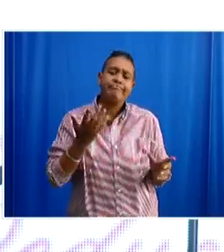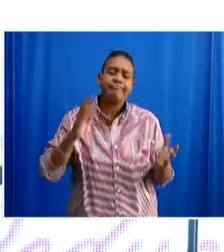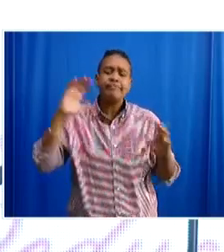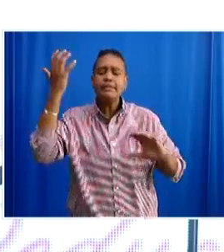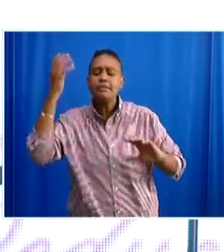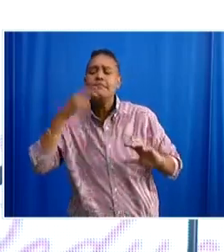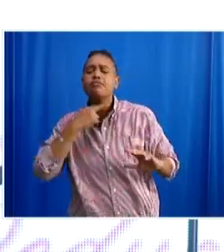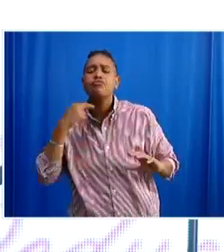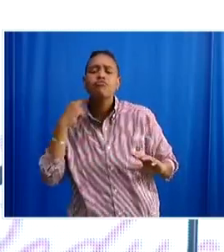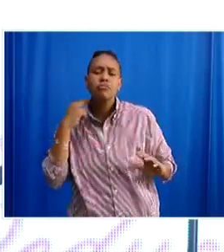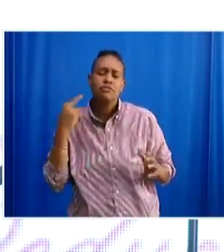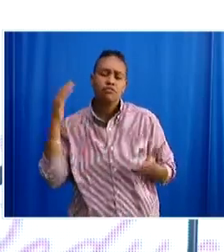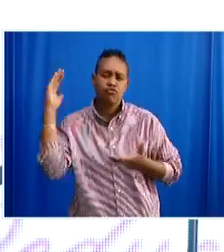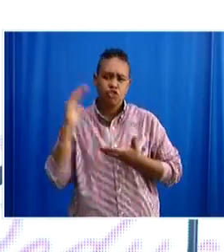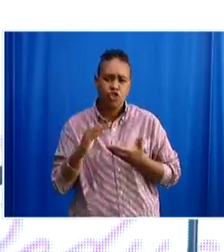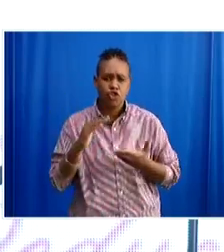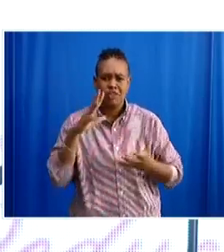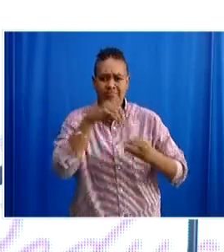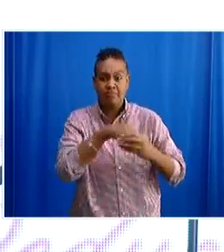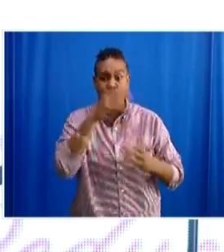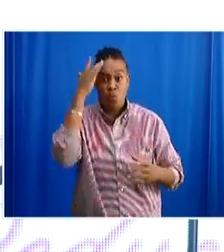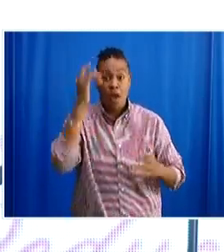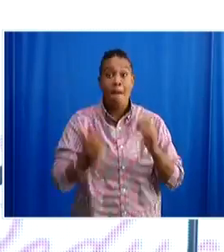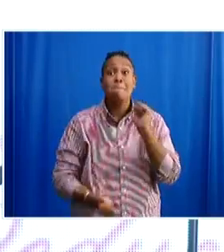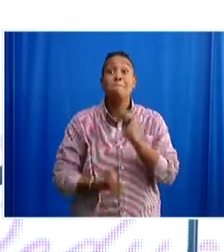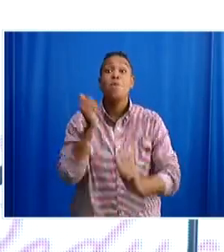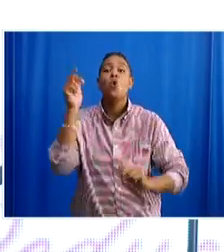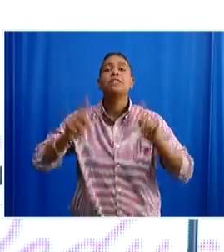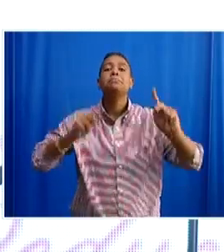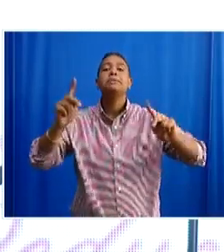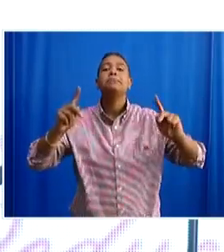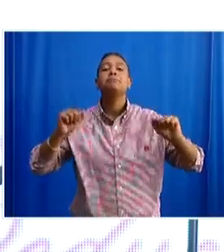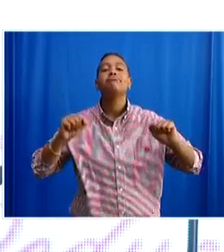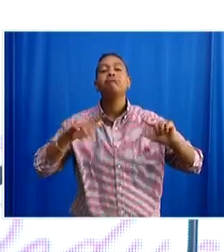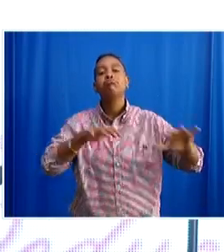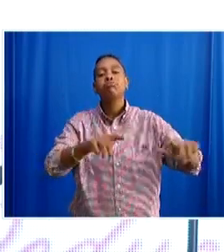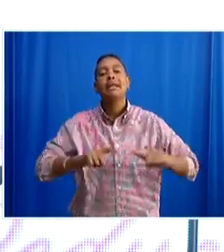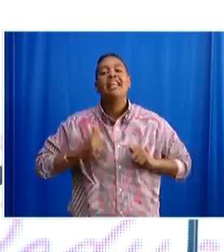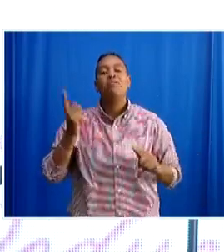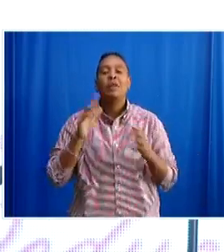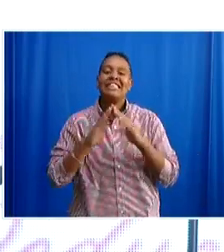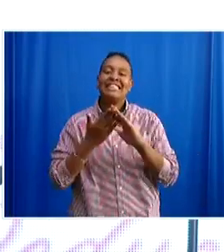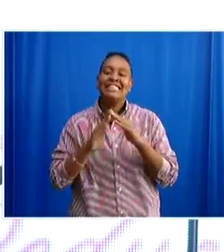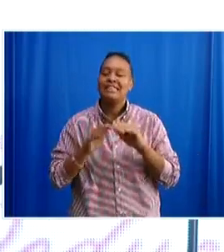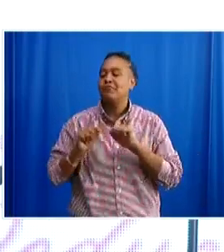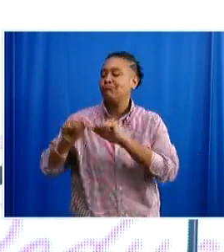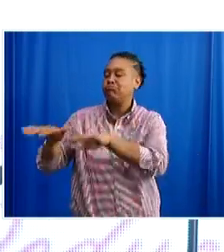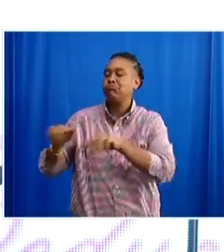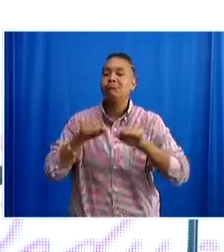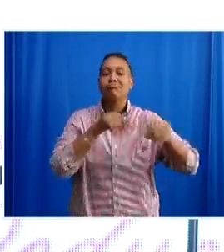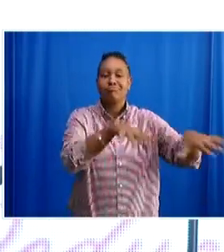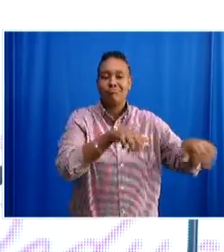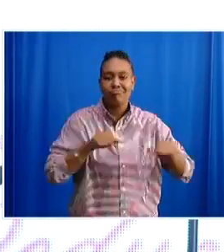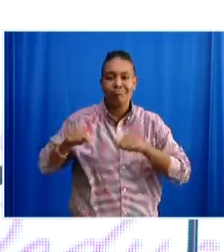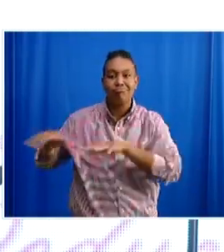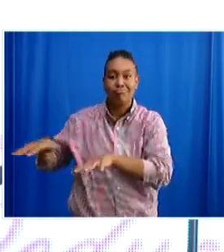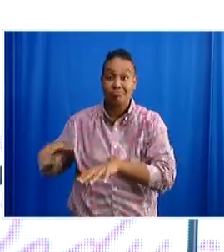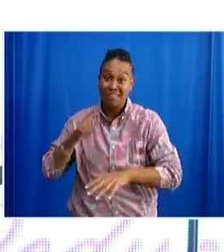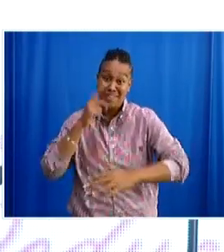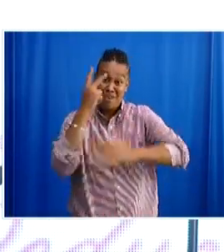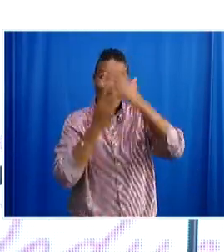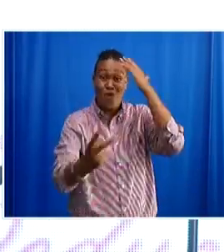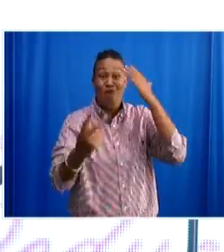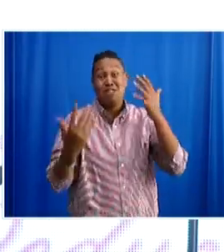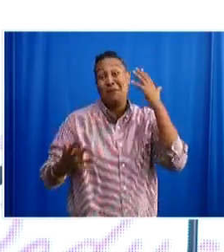or measures, because majority of your population live in cities. And the forecast is that